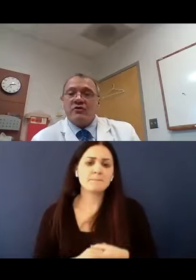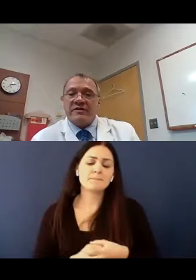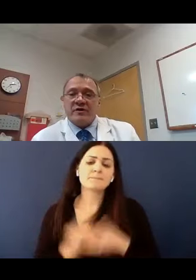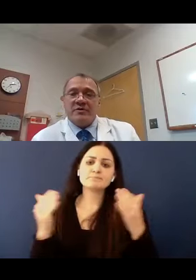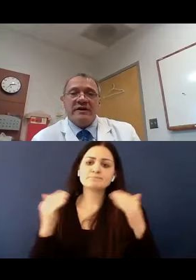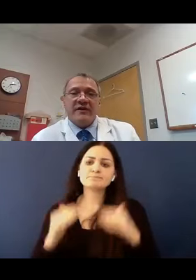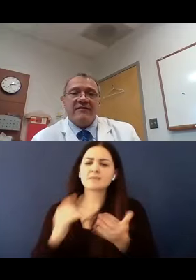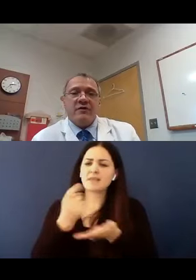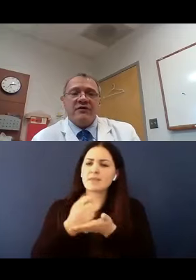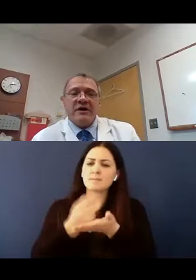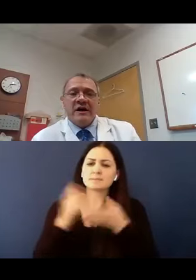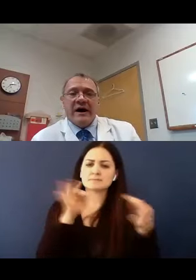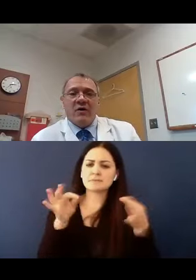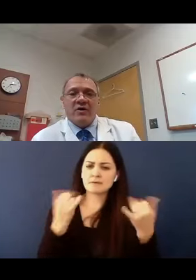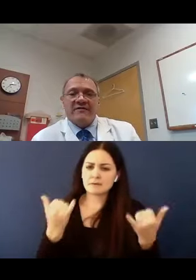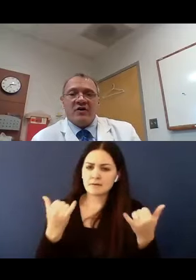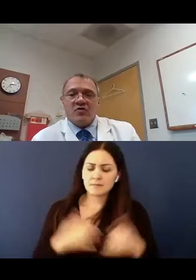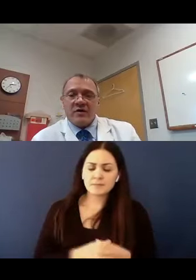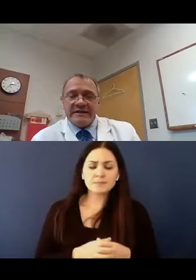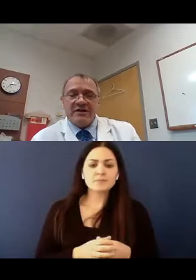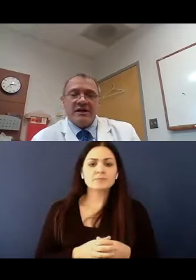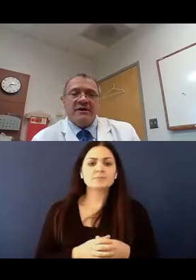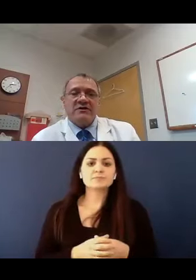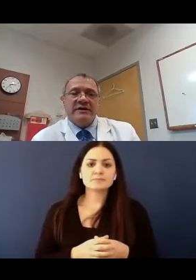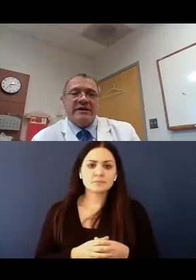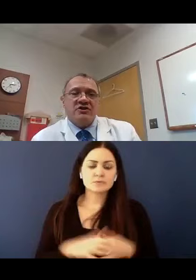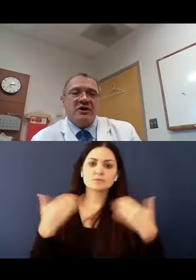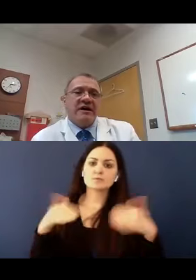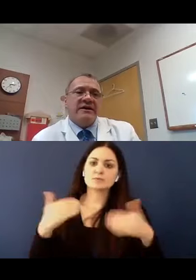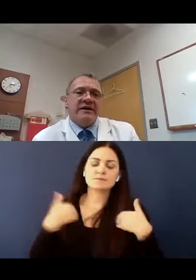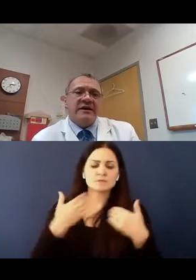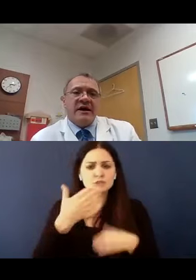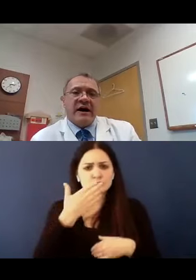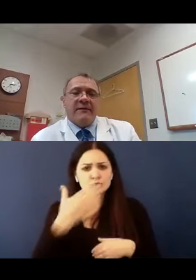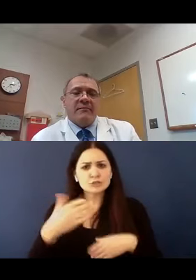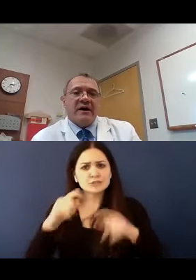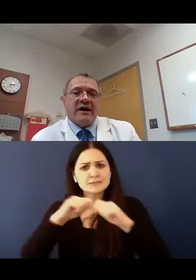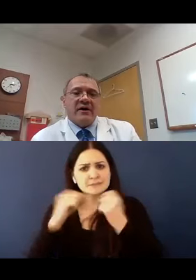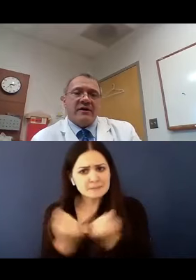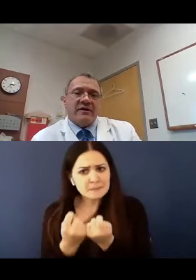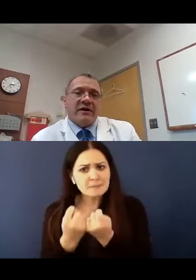Just to go through the therapeutics effort, we have a great team, including Tejo Gandhi,